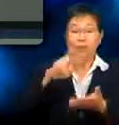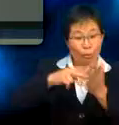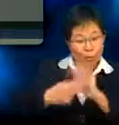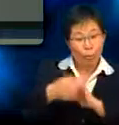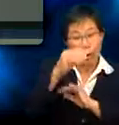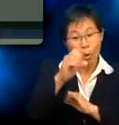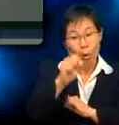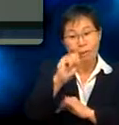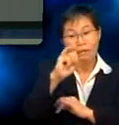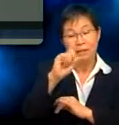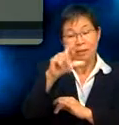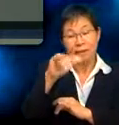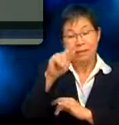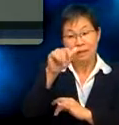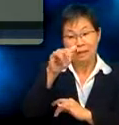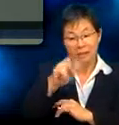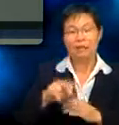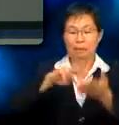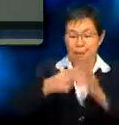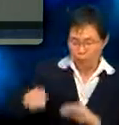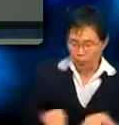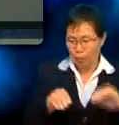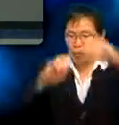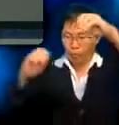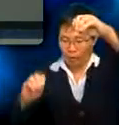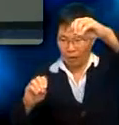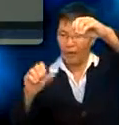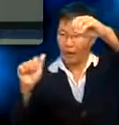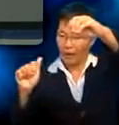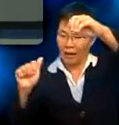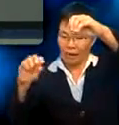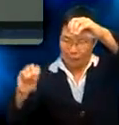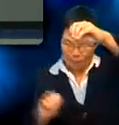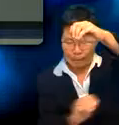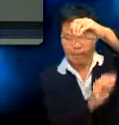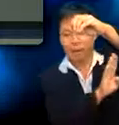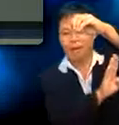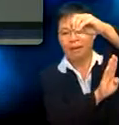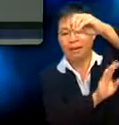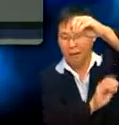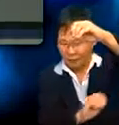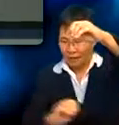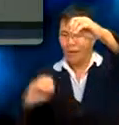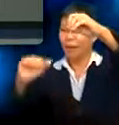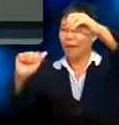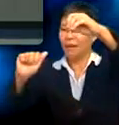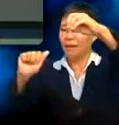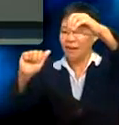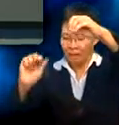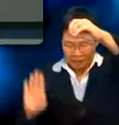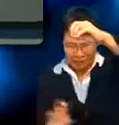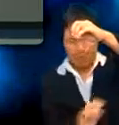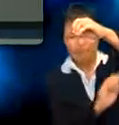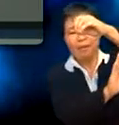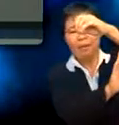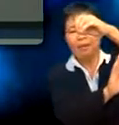oscillation means the movement of the pendulum from point A to point B and back again to point